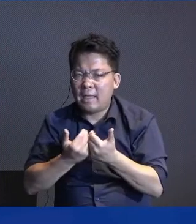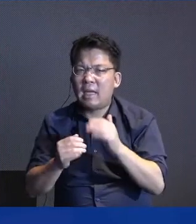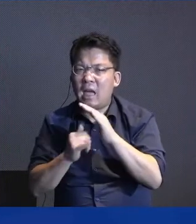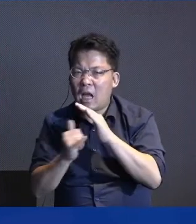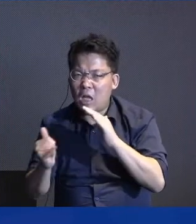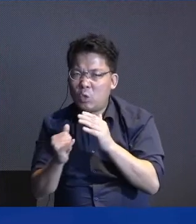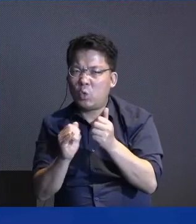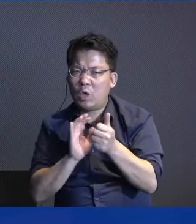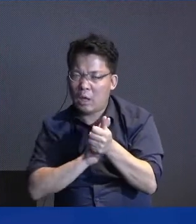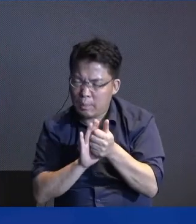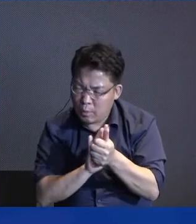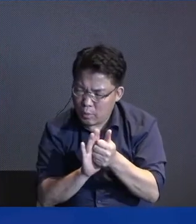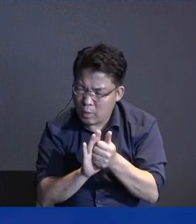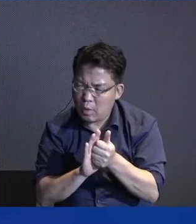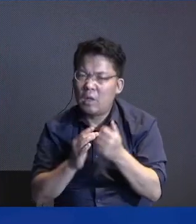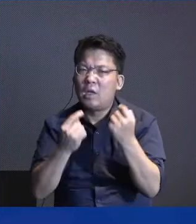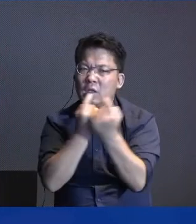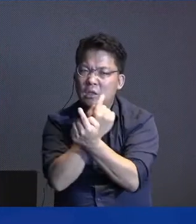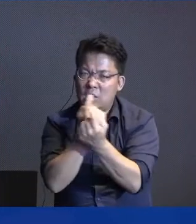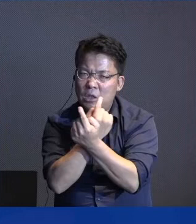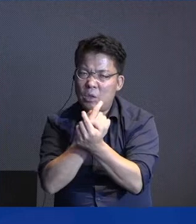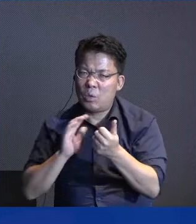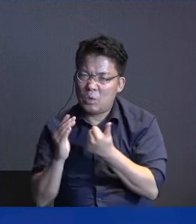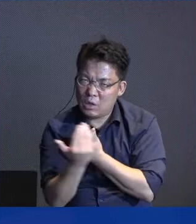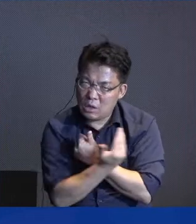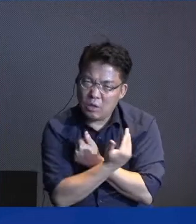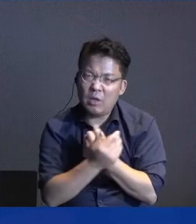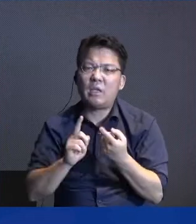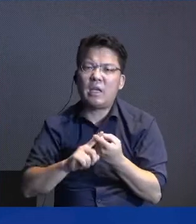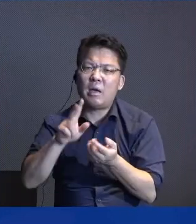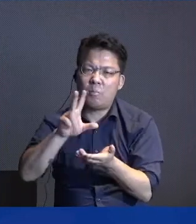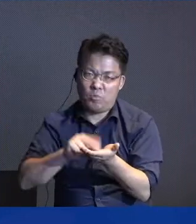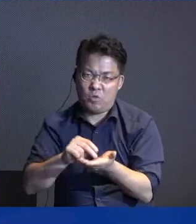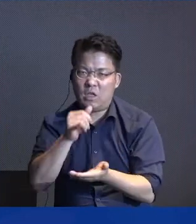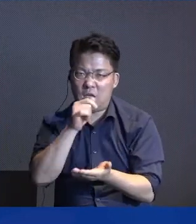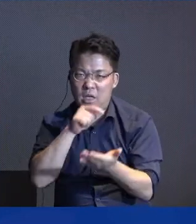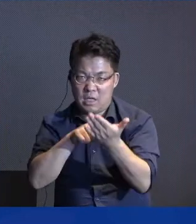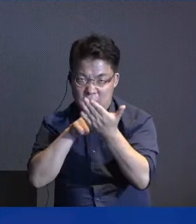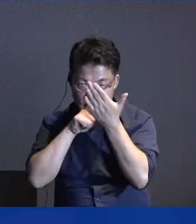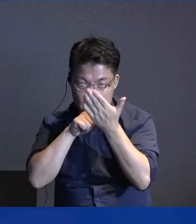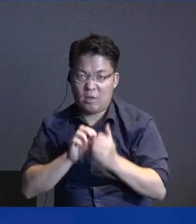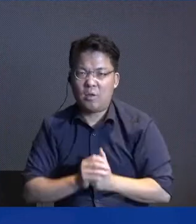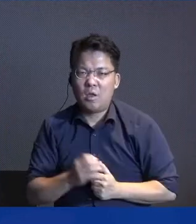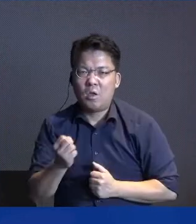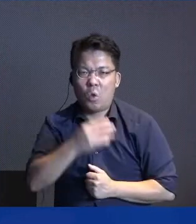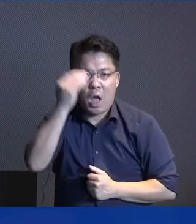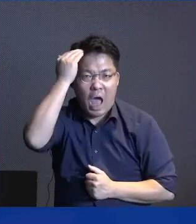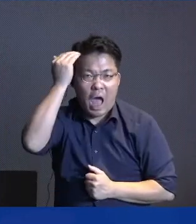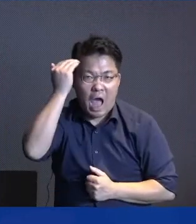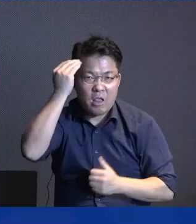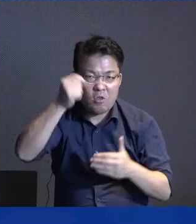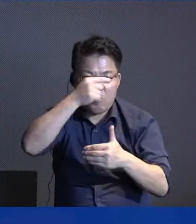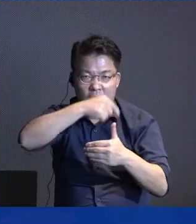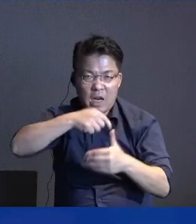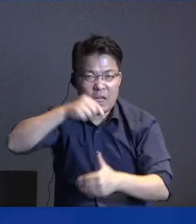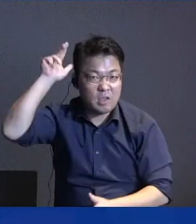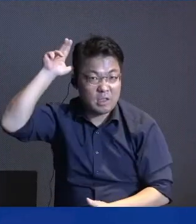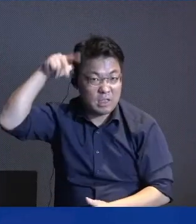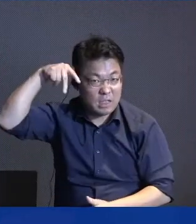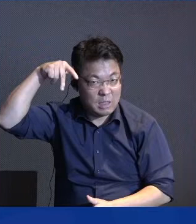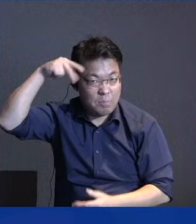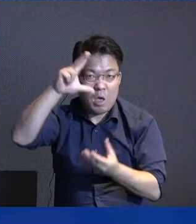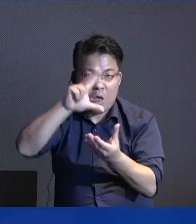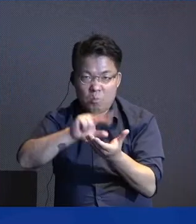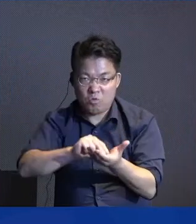And lastly, I'd like to talk about the problem of dementia in Korea. So as of 2021, the percent